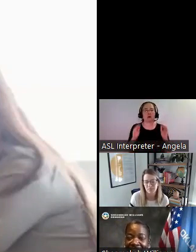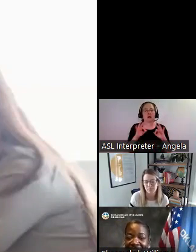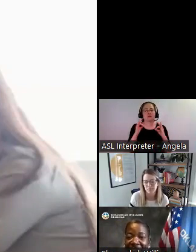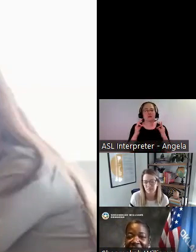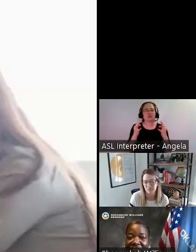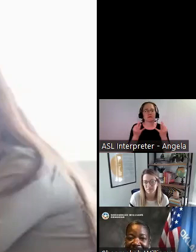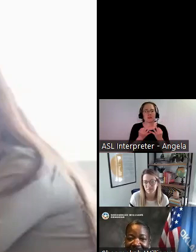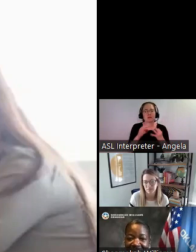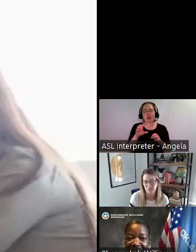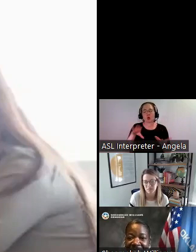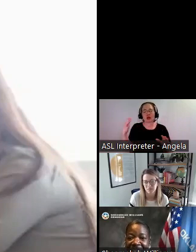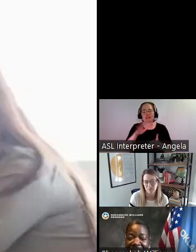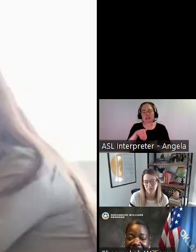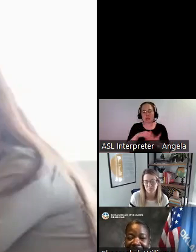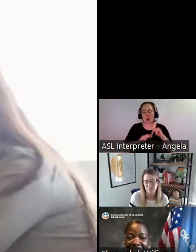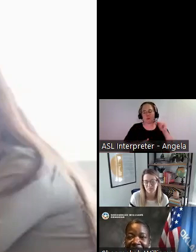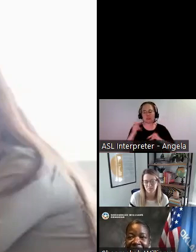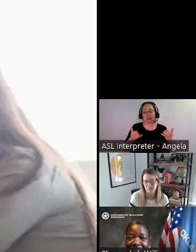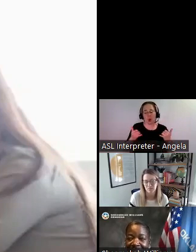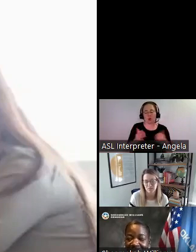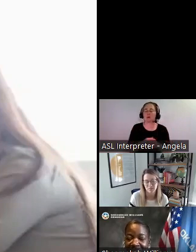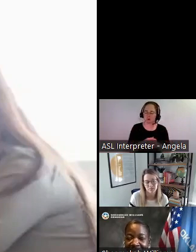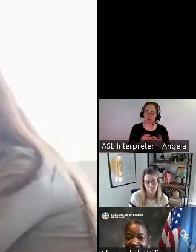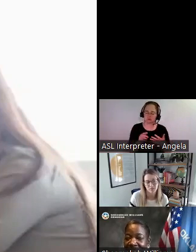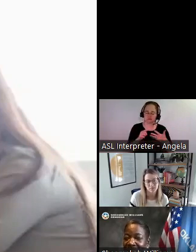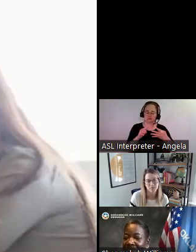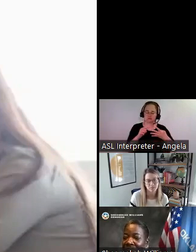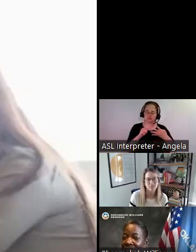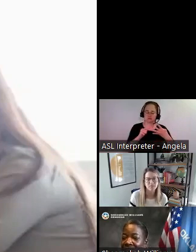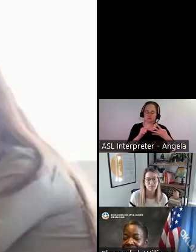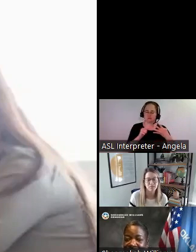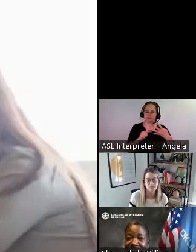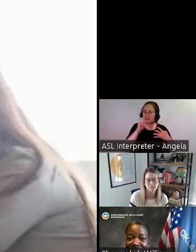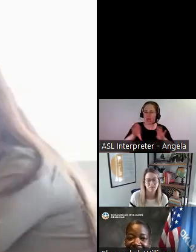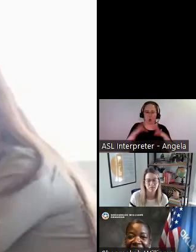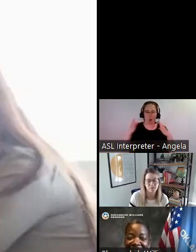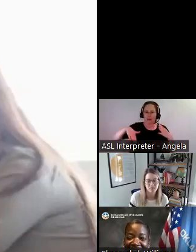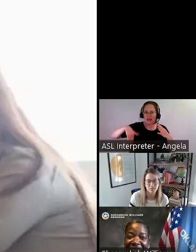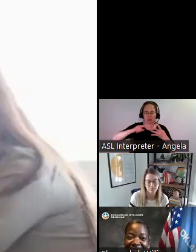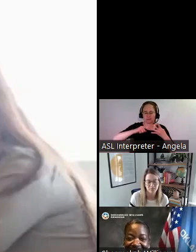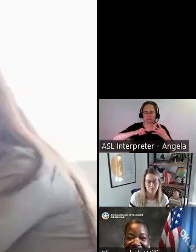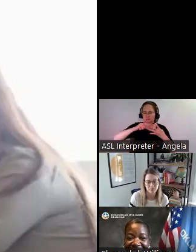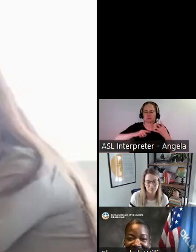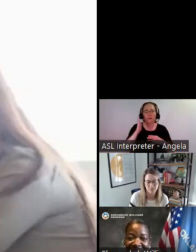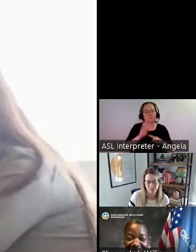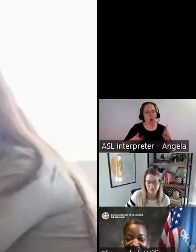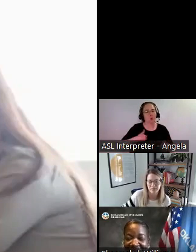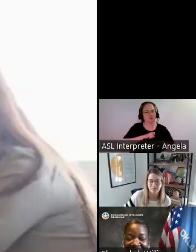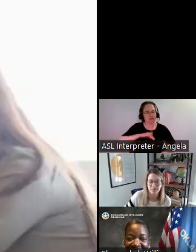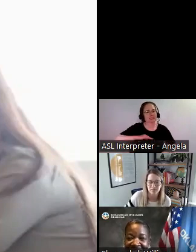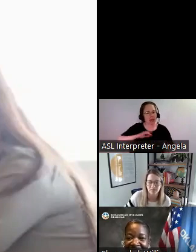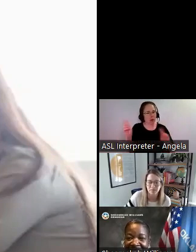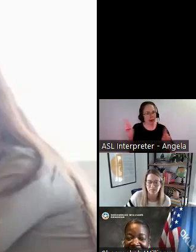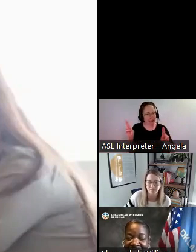Center we're building out right now. So both of those are being built out right now. We haven't got them open yet, but we've got the staff for it, and it's